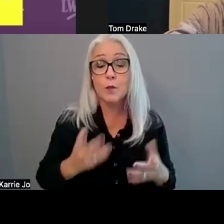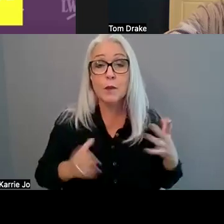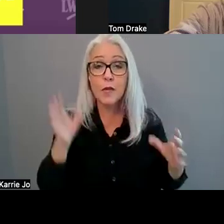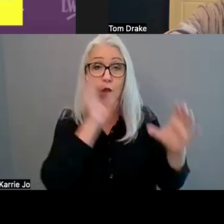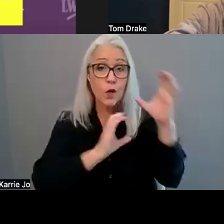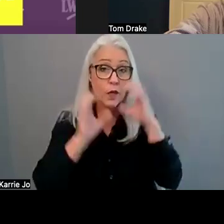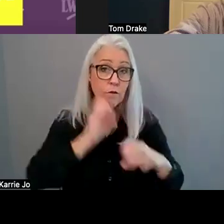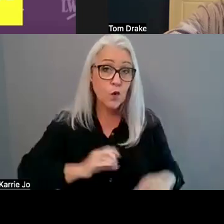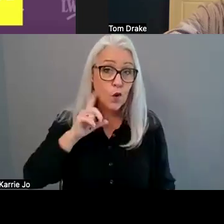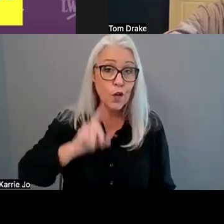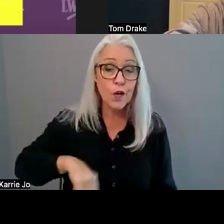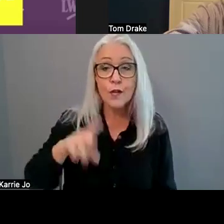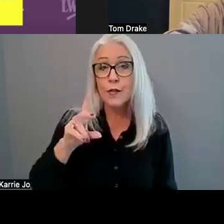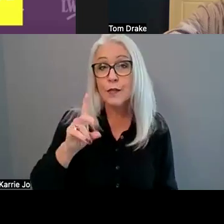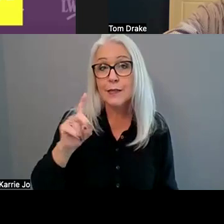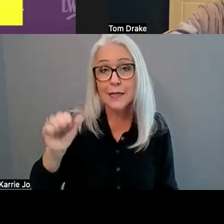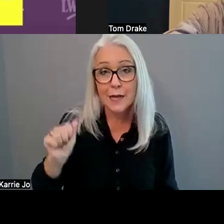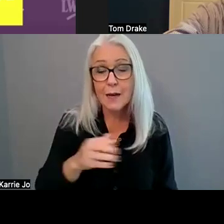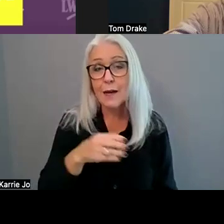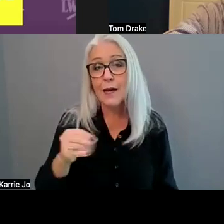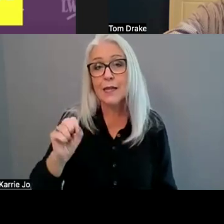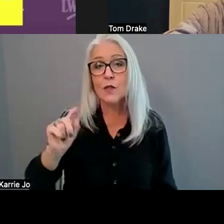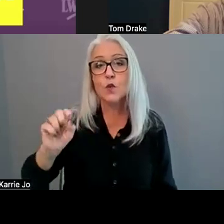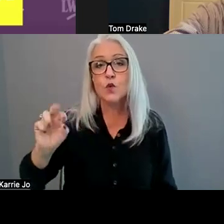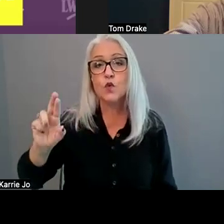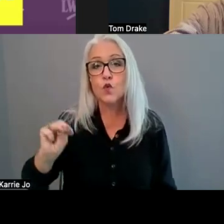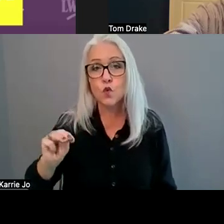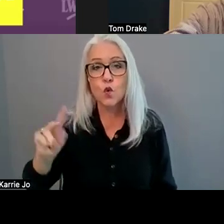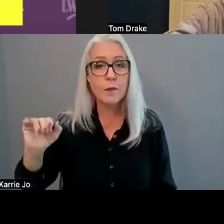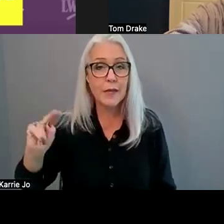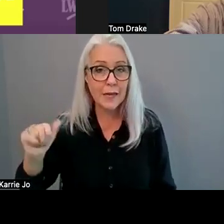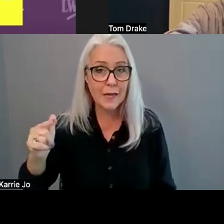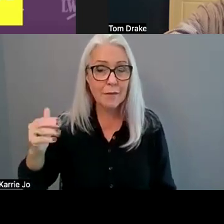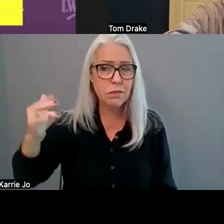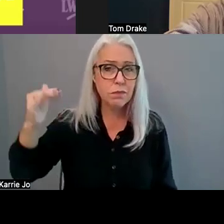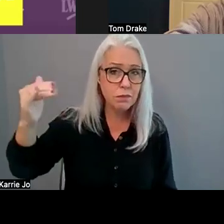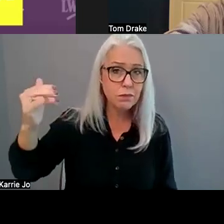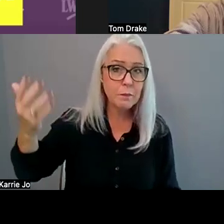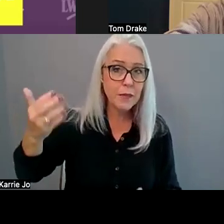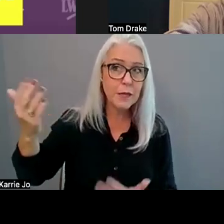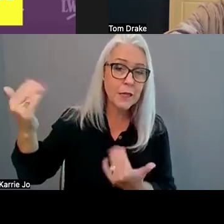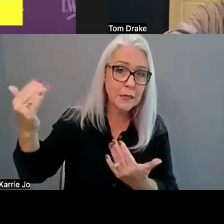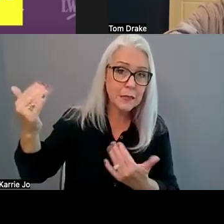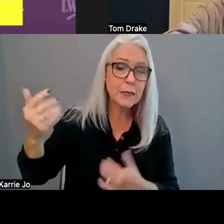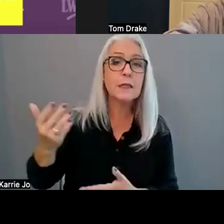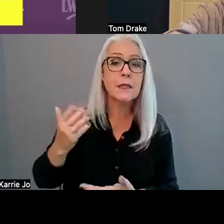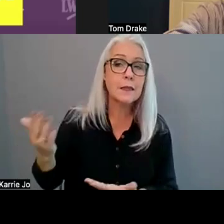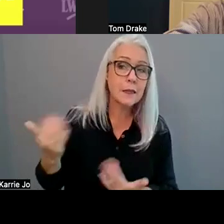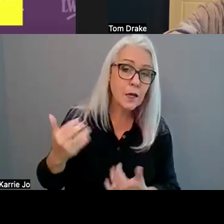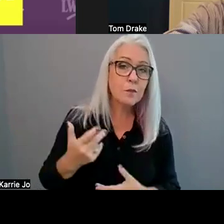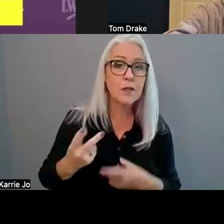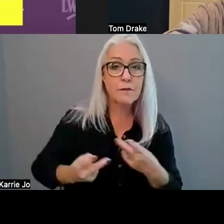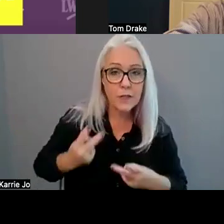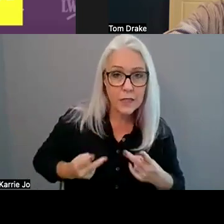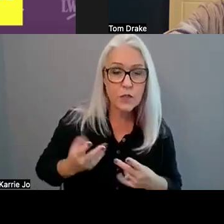Dia and Storm King further up the river would be a way of getting people to stop and visit the village and spend more money in the